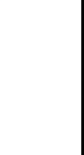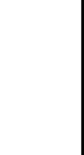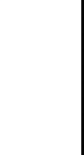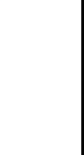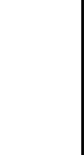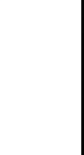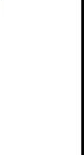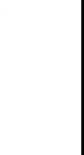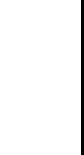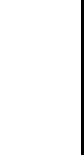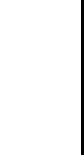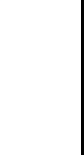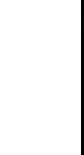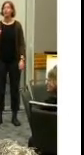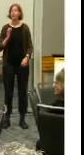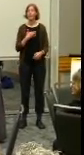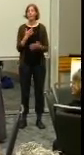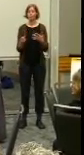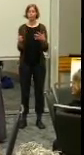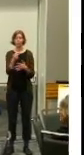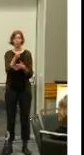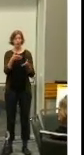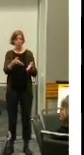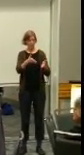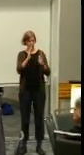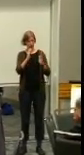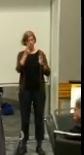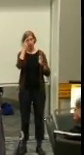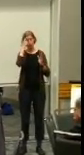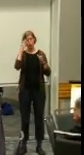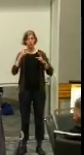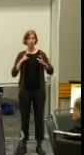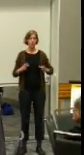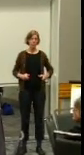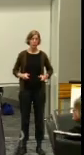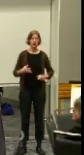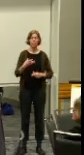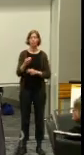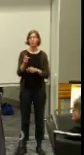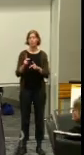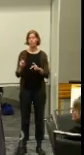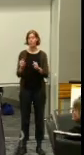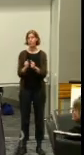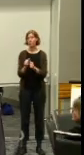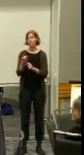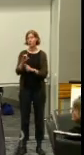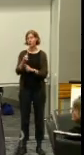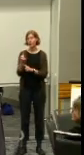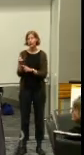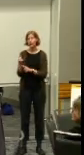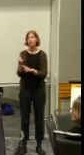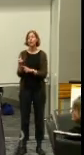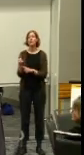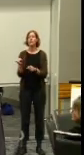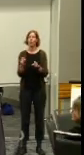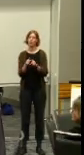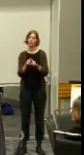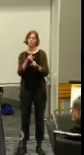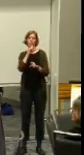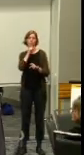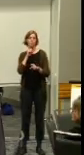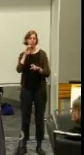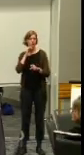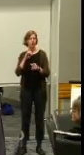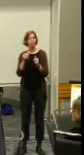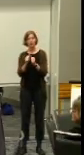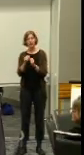So our primary focus for our residents, individuals experiencing intellectual developmental disabilities, and seniors with disabilities, and Clark College